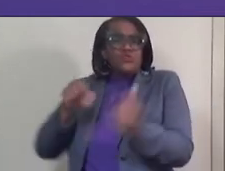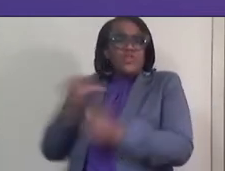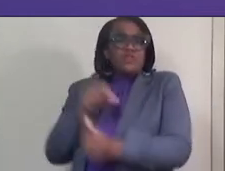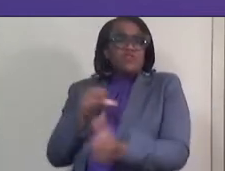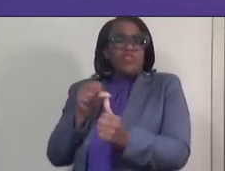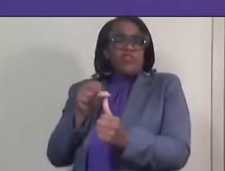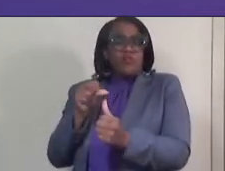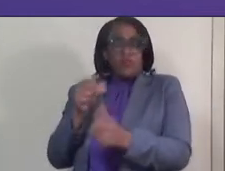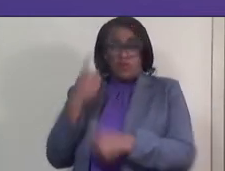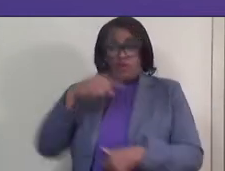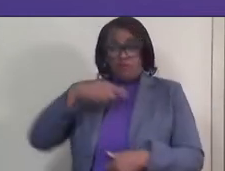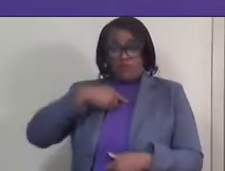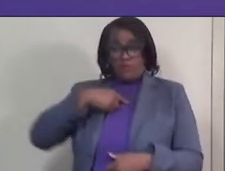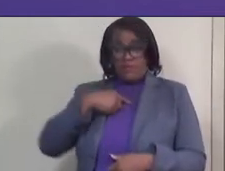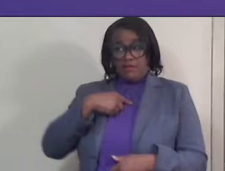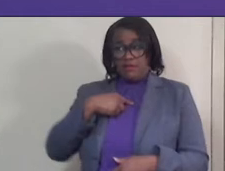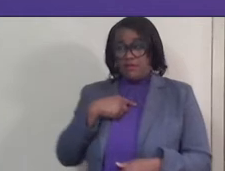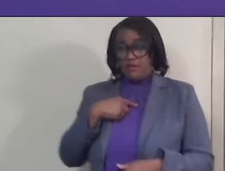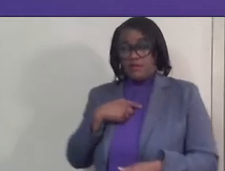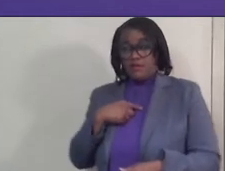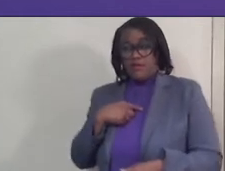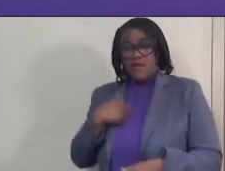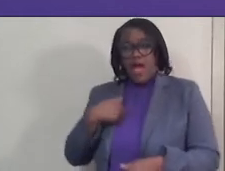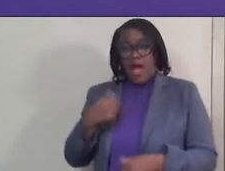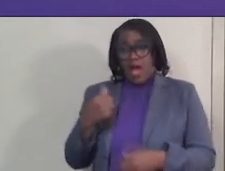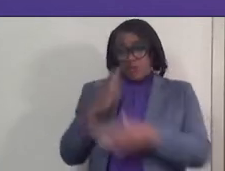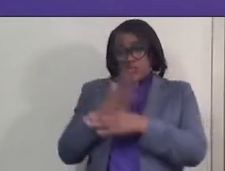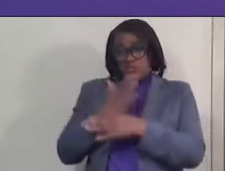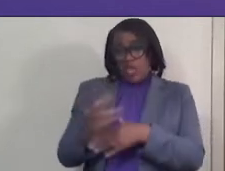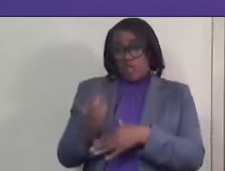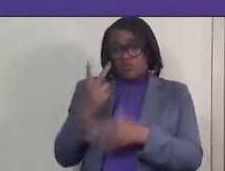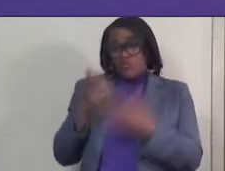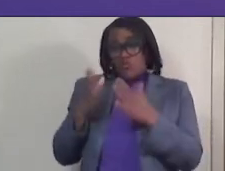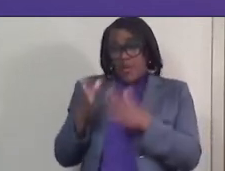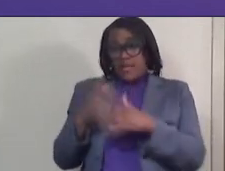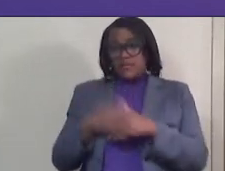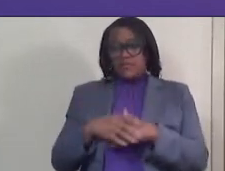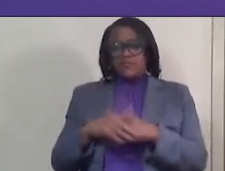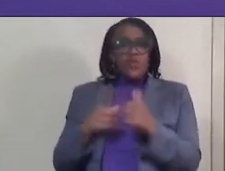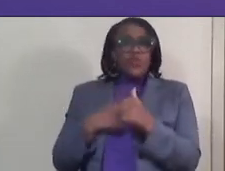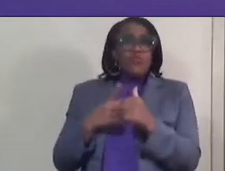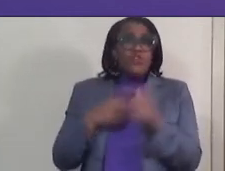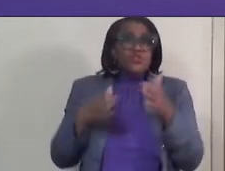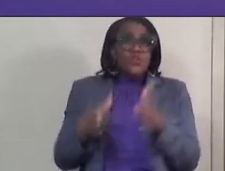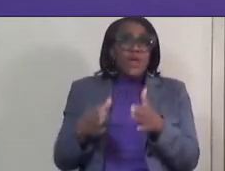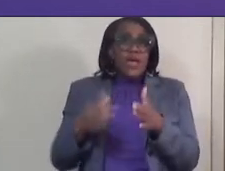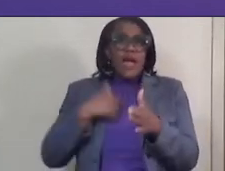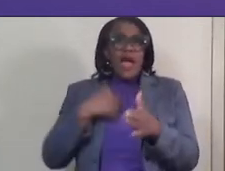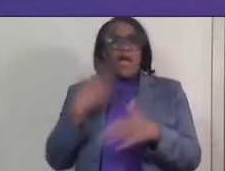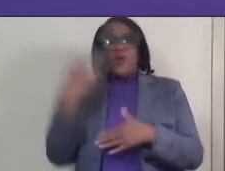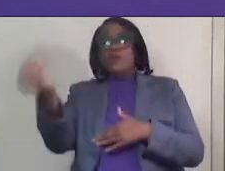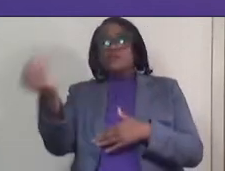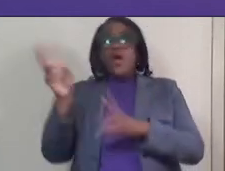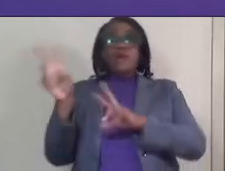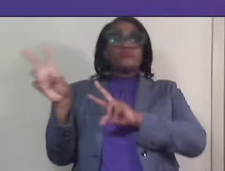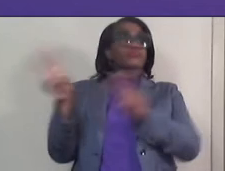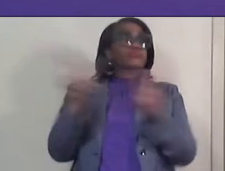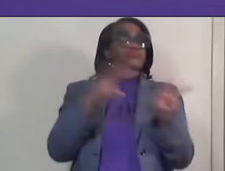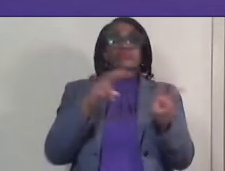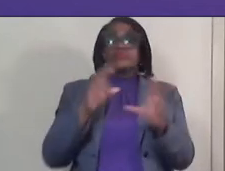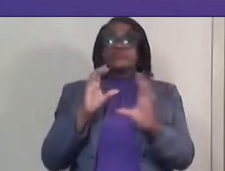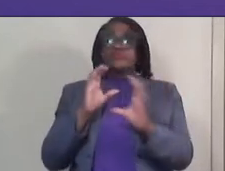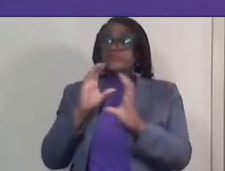me, I'm going to just share two ways right now. The first way is I go outside and I chat with Miss